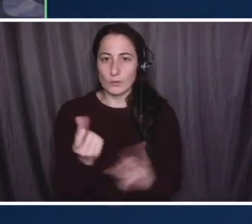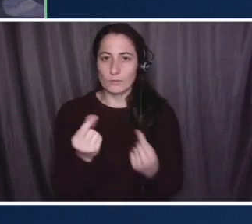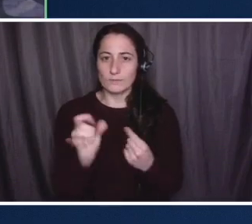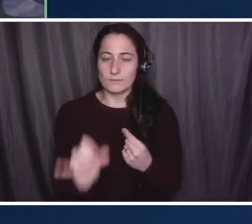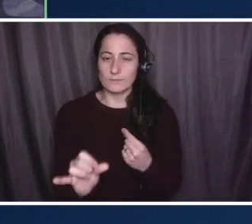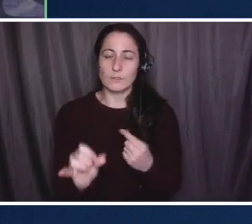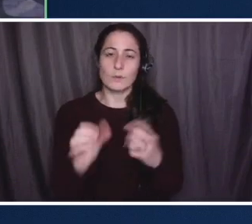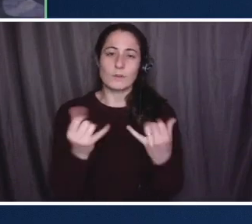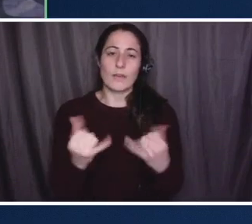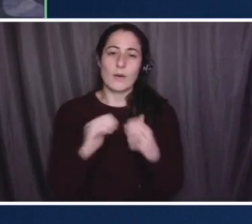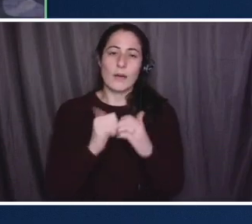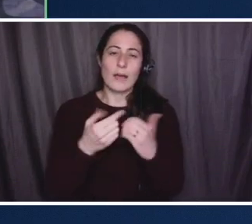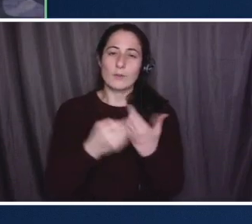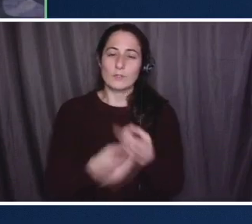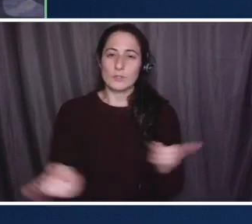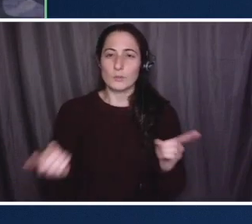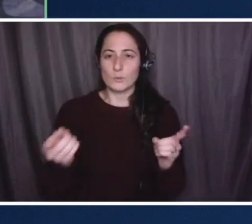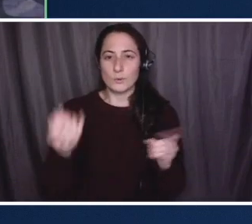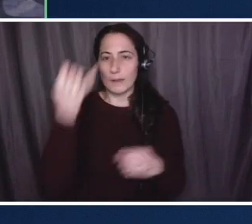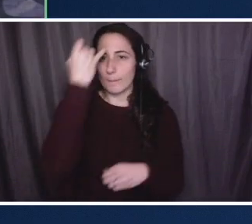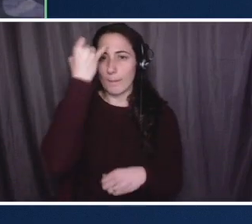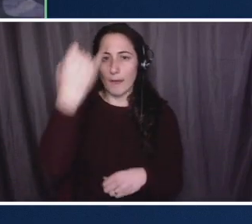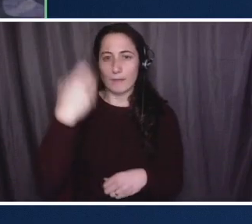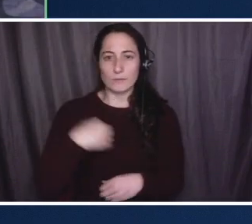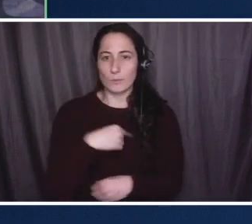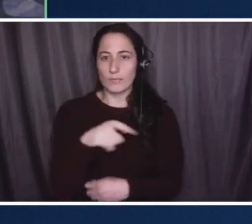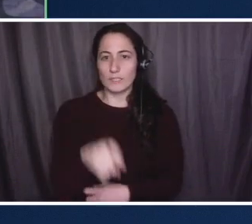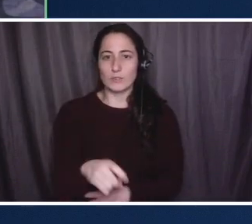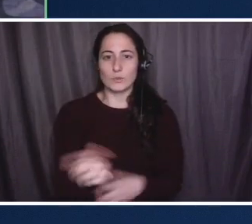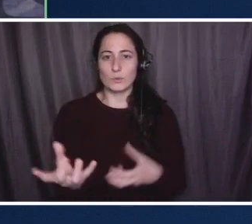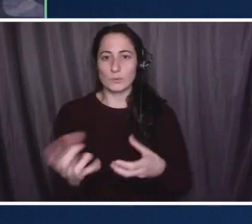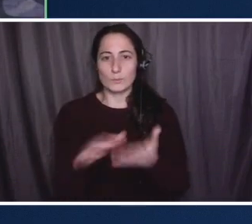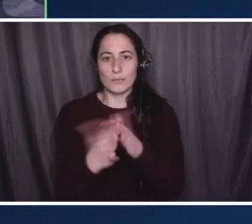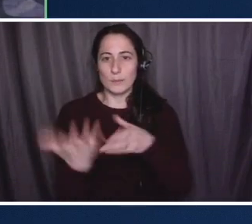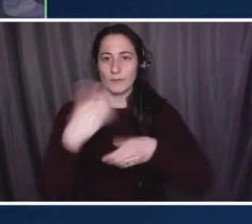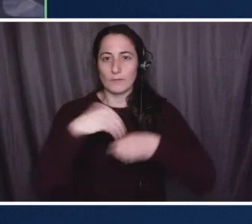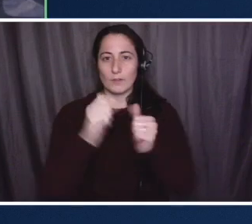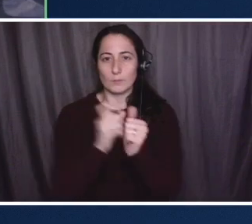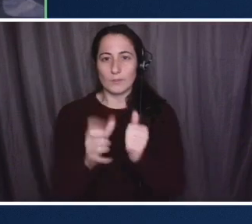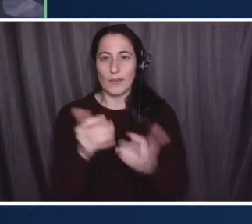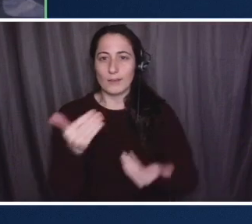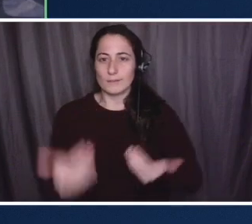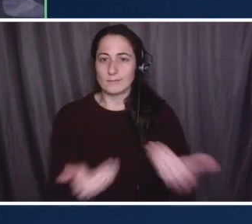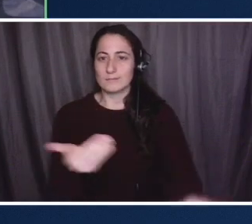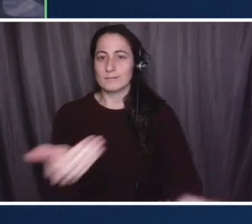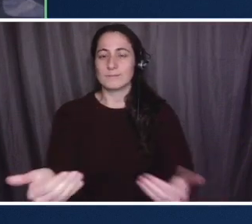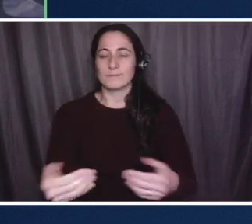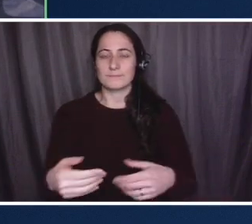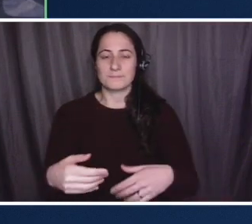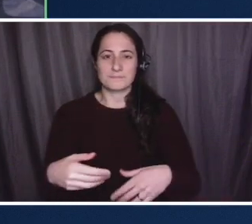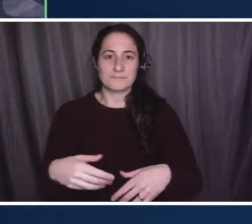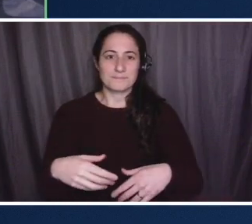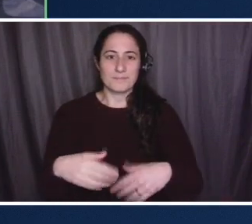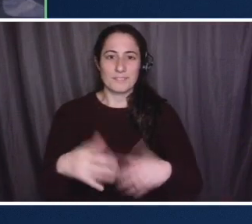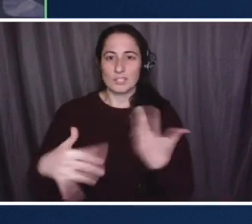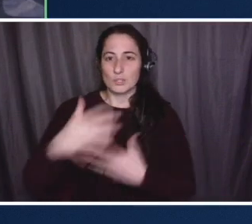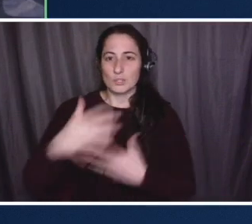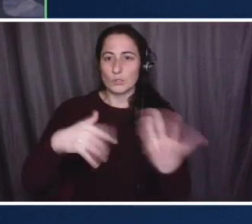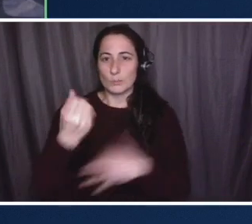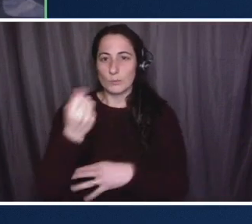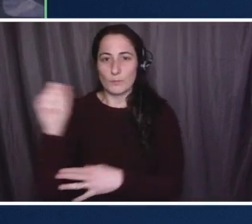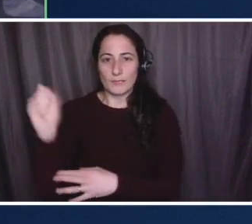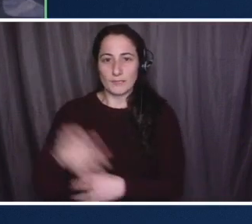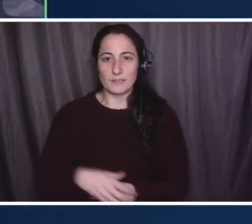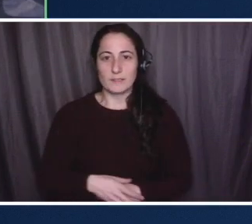us needing to tap into the momentum and the vibrancy of social movements in this year